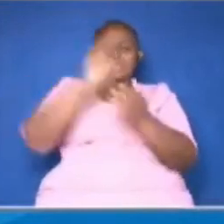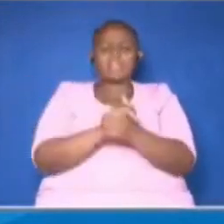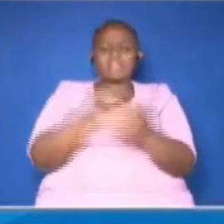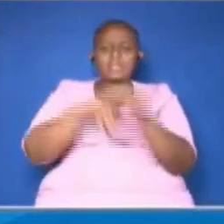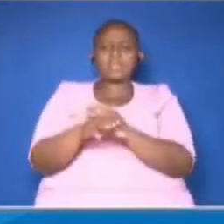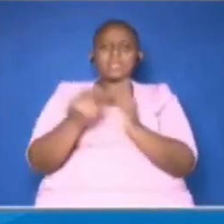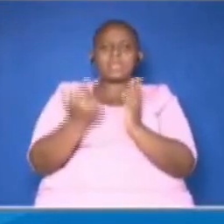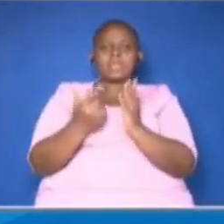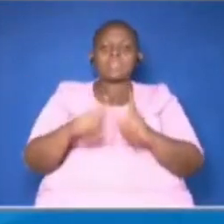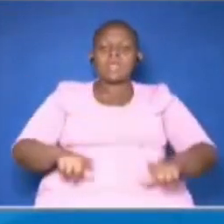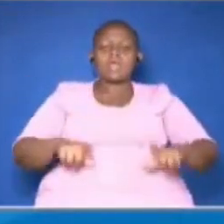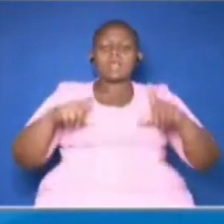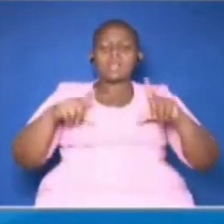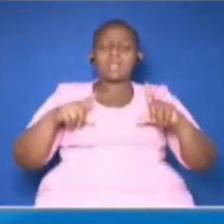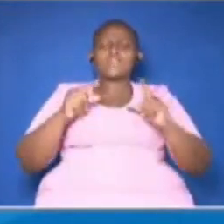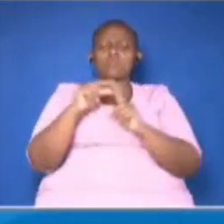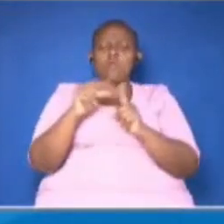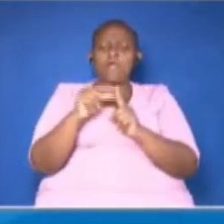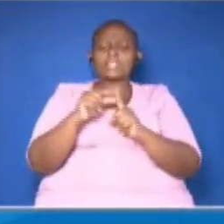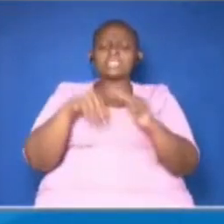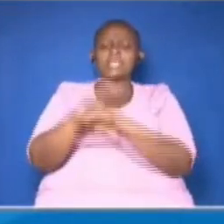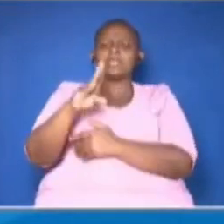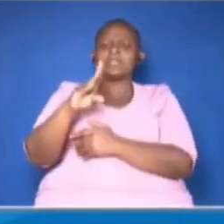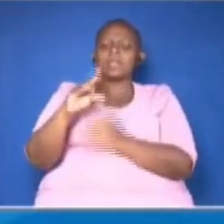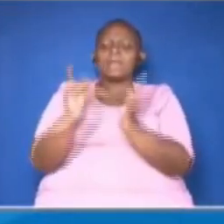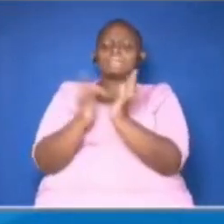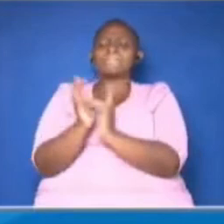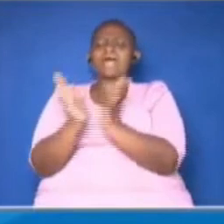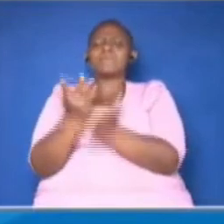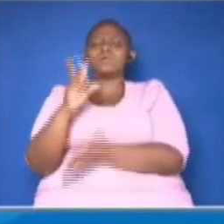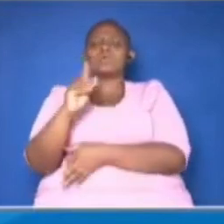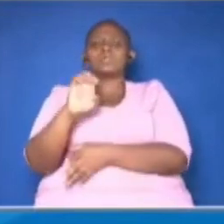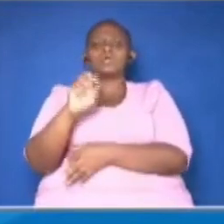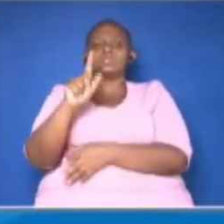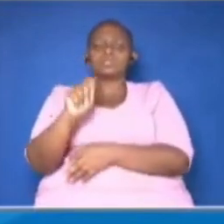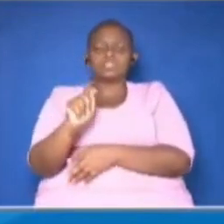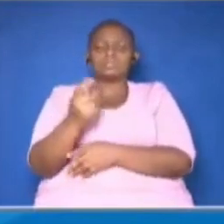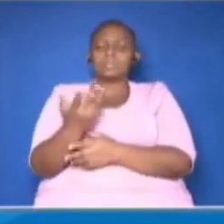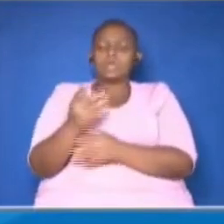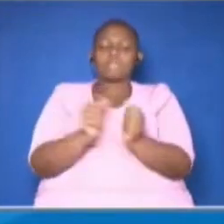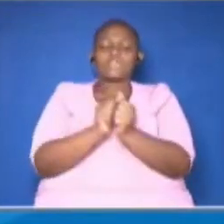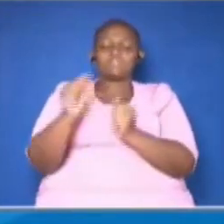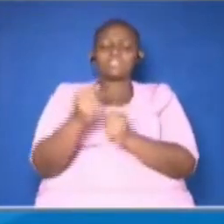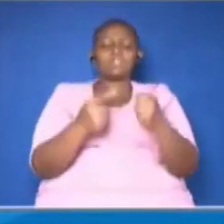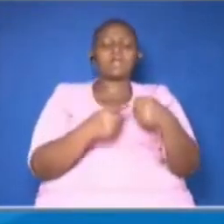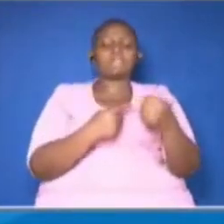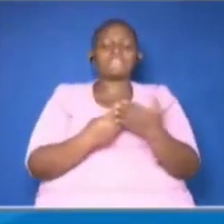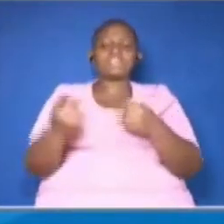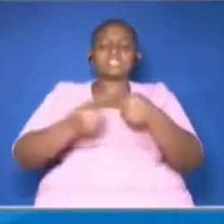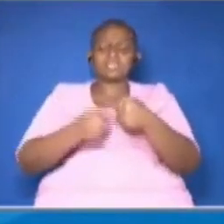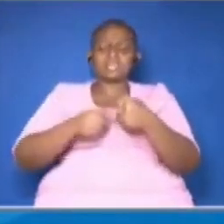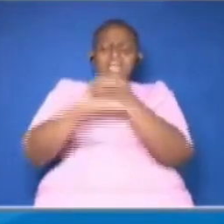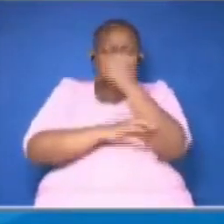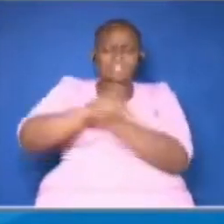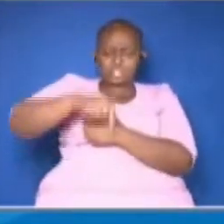words of Deuteronomy 15:6. This country is going to be a country that will lend to